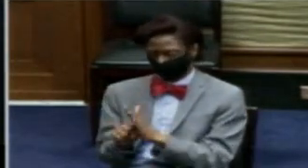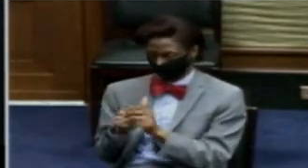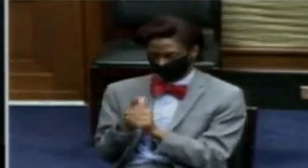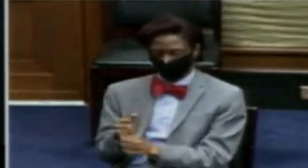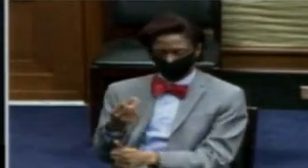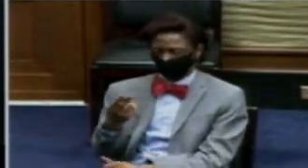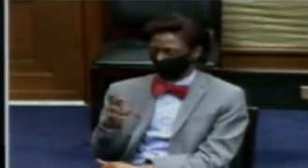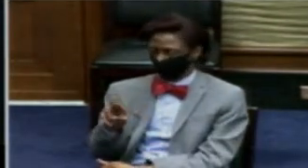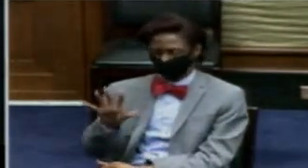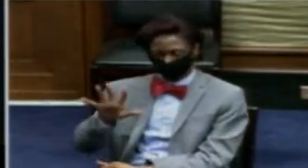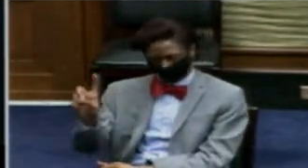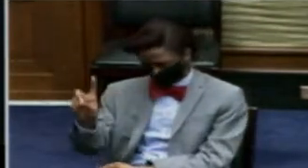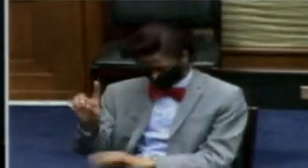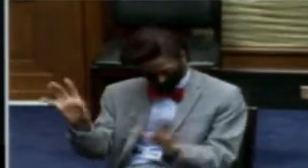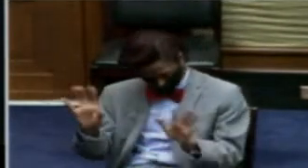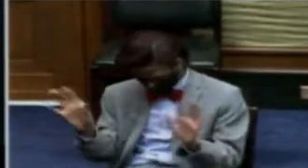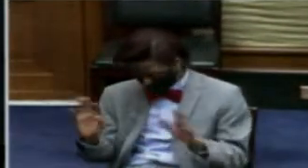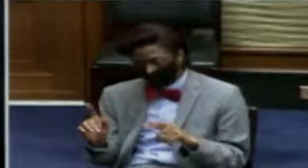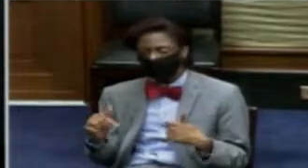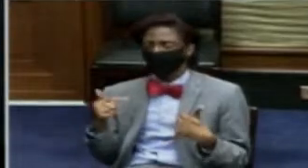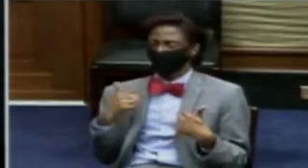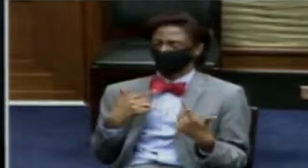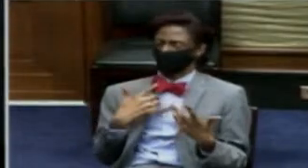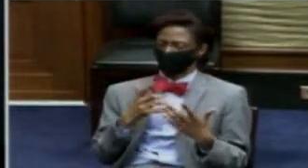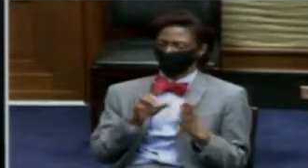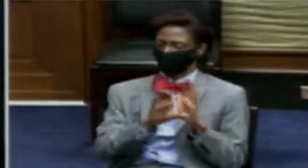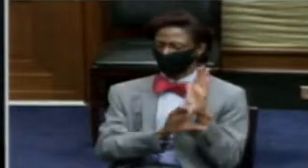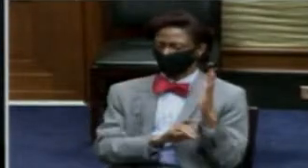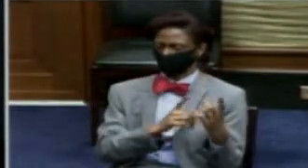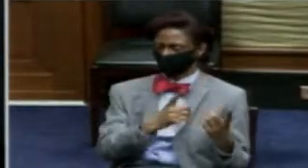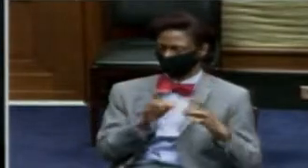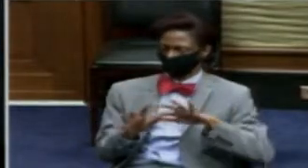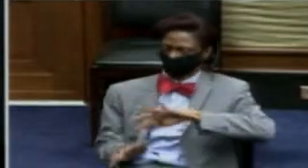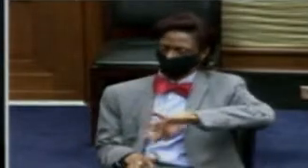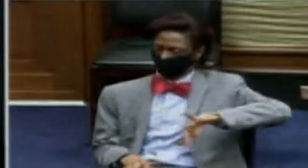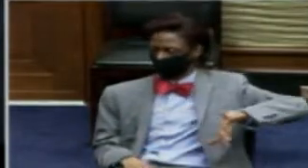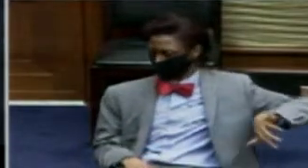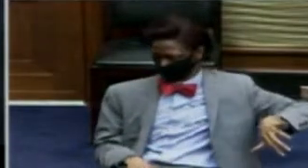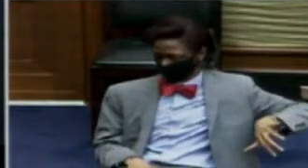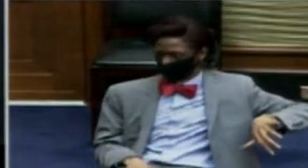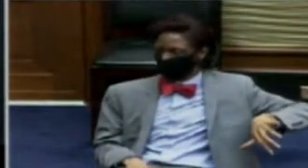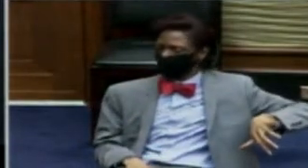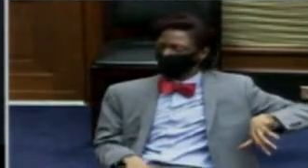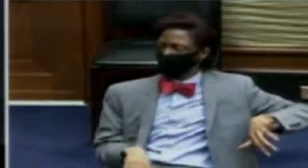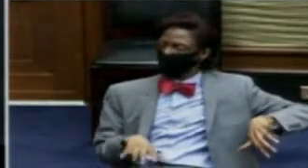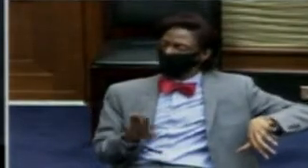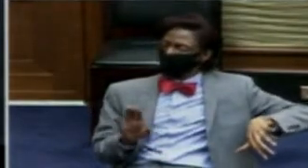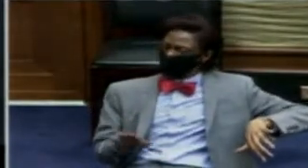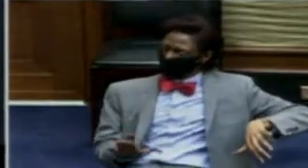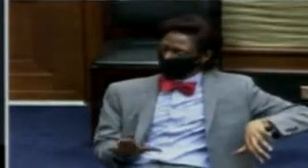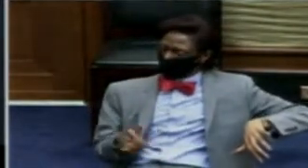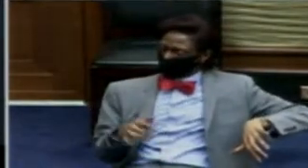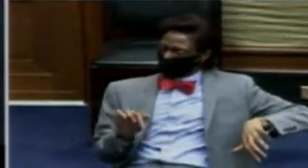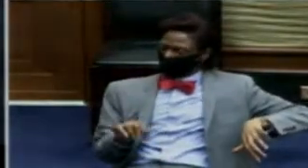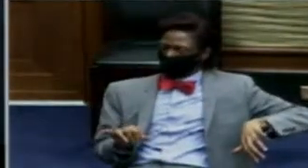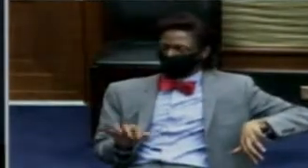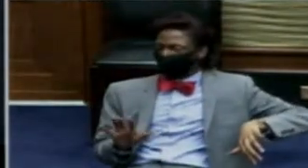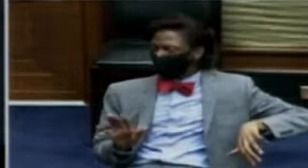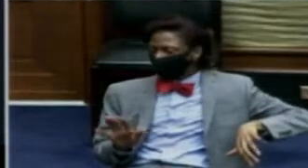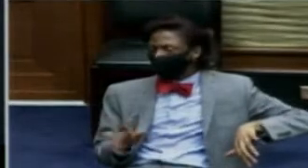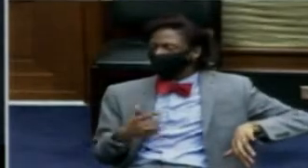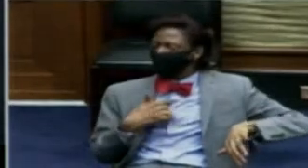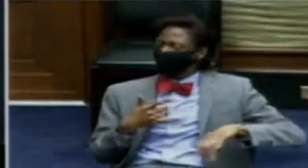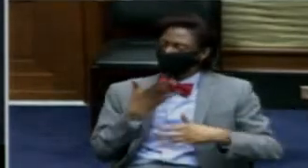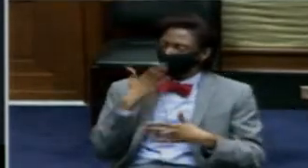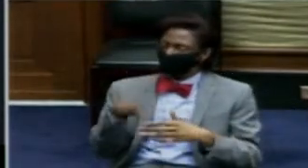But leaving constitutional questions aside and turning from Washington, D.C., I think it's a bad, potentially dangerous policy,